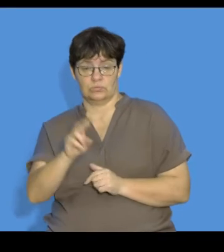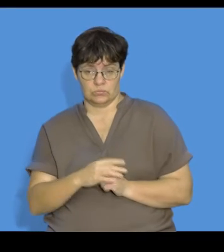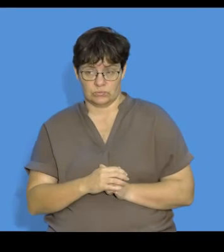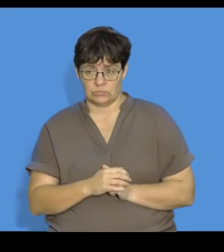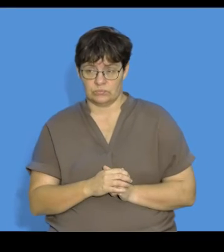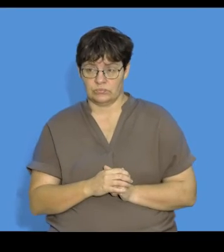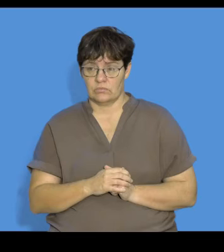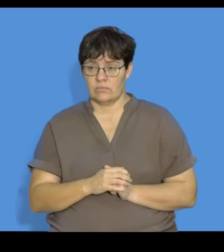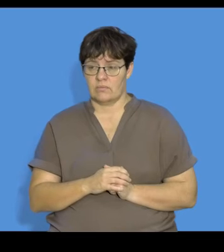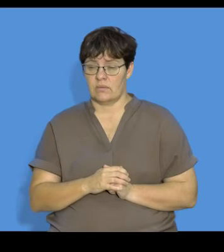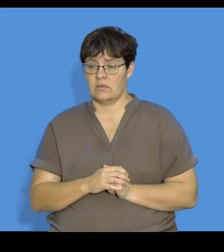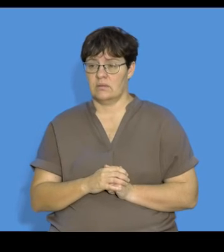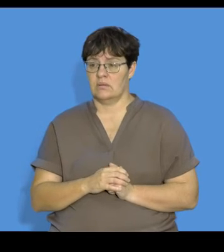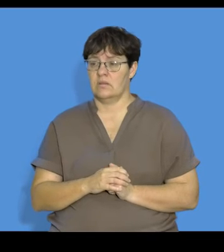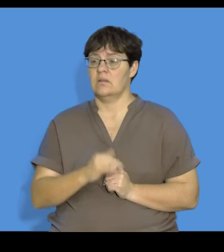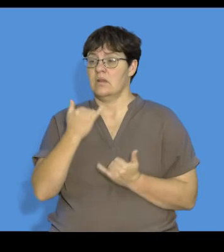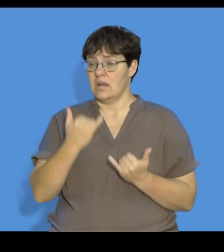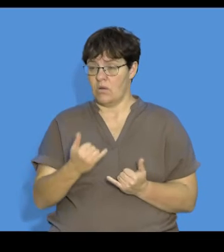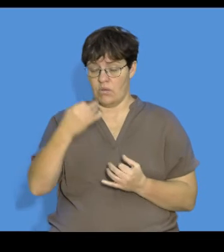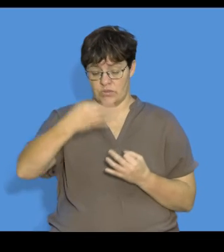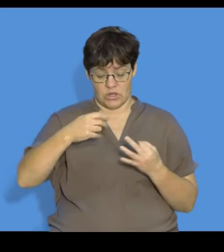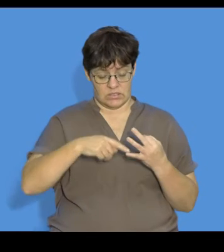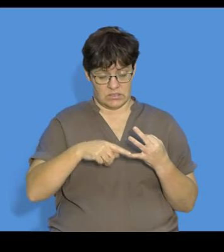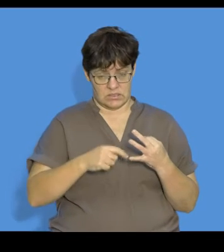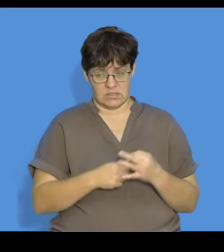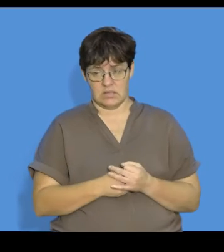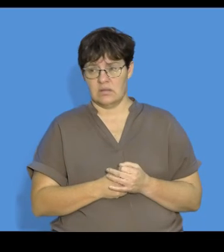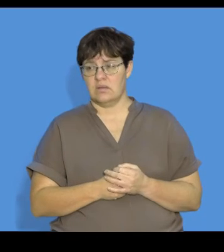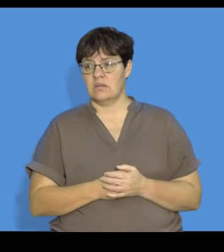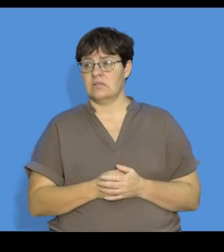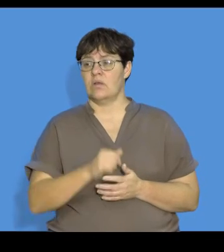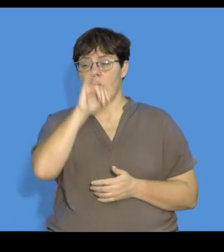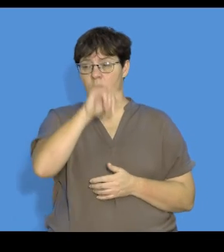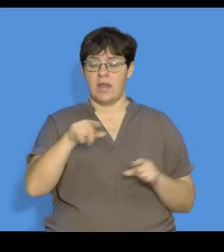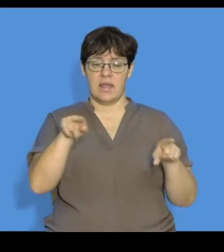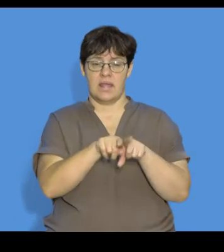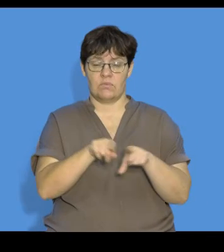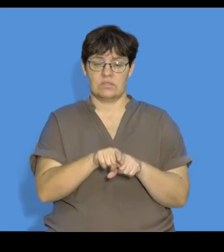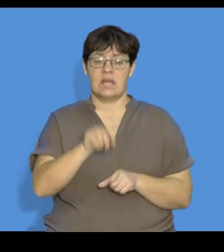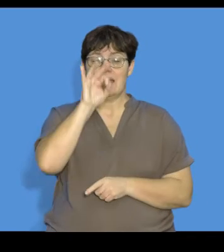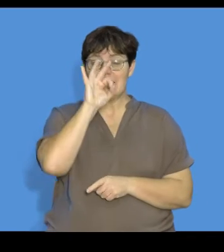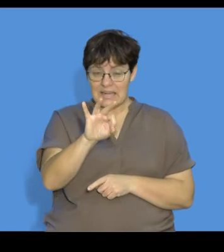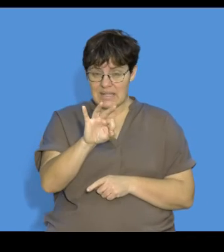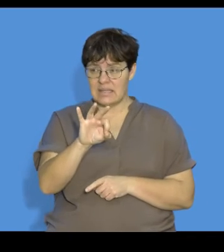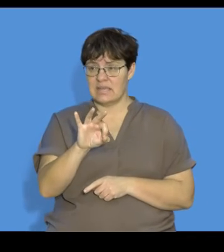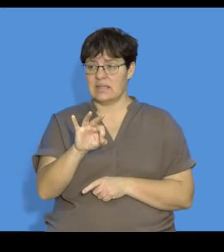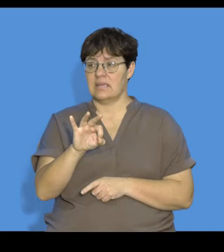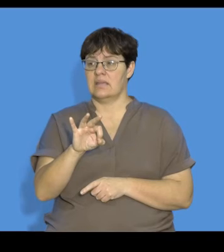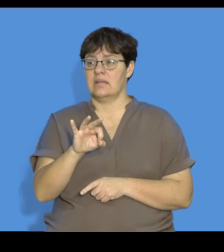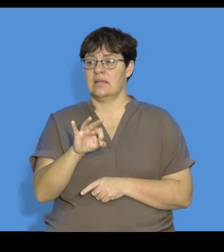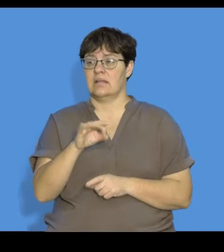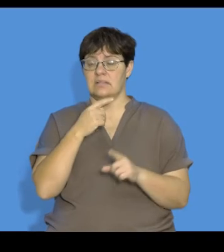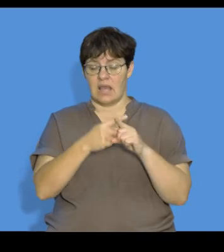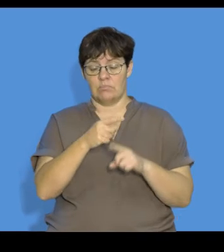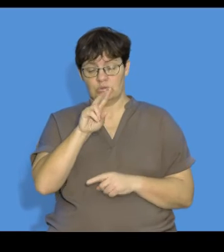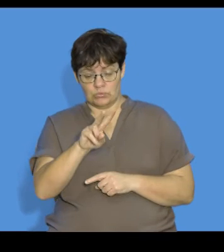2. And then the third graph will be when is y is equals to 3 multiplied by 2